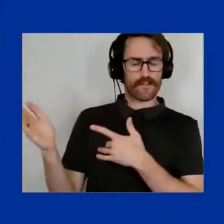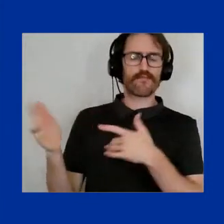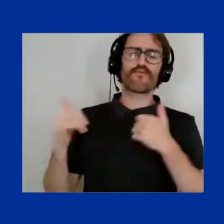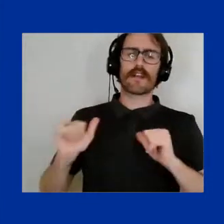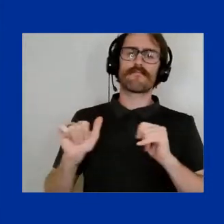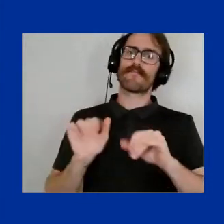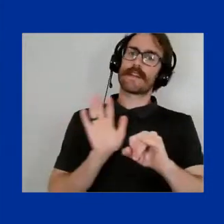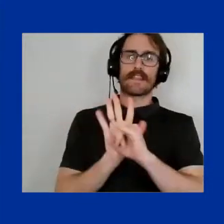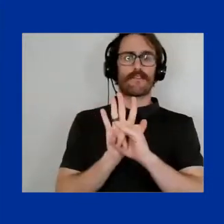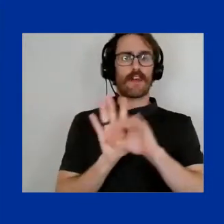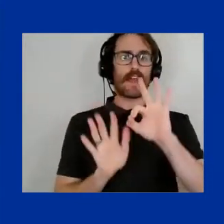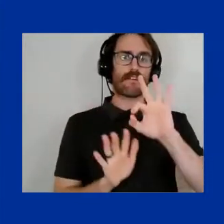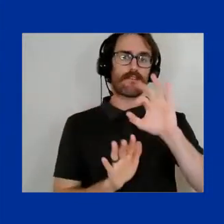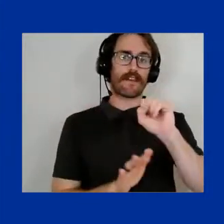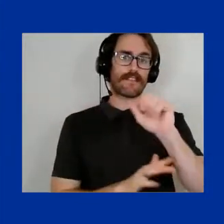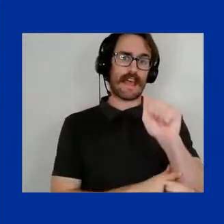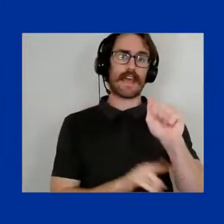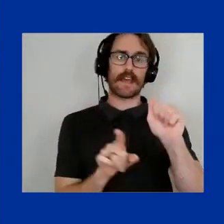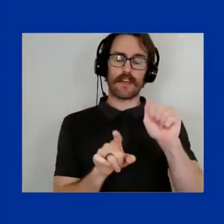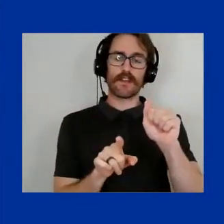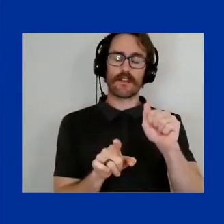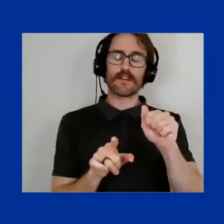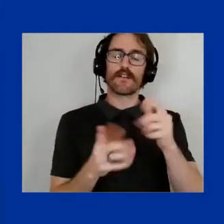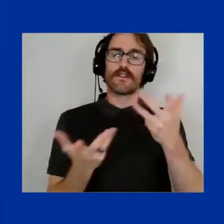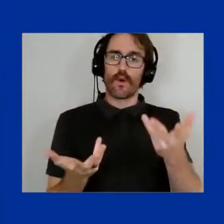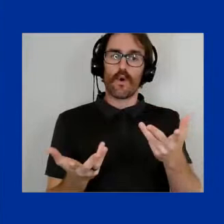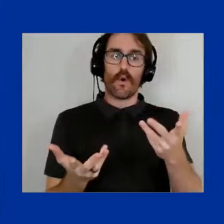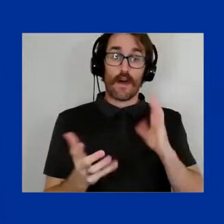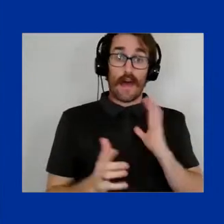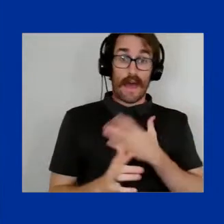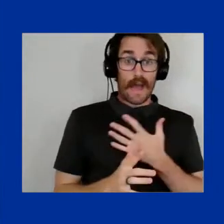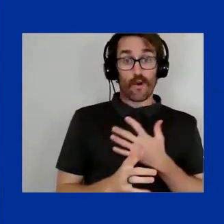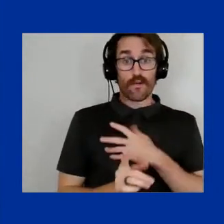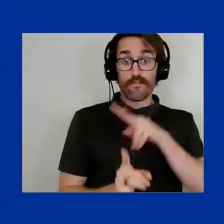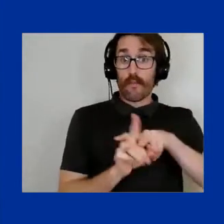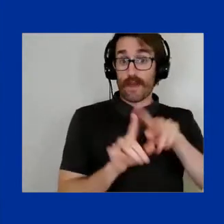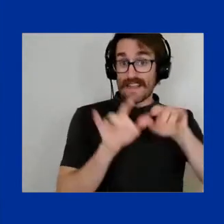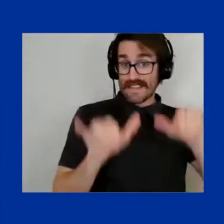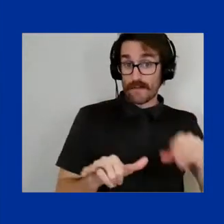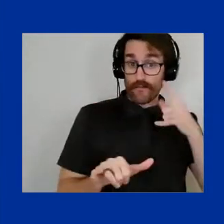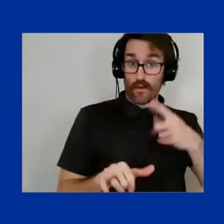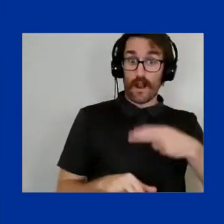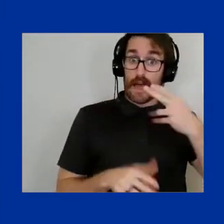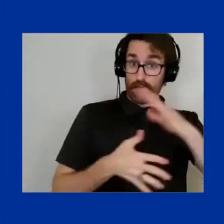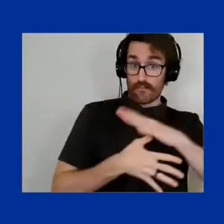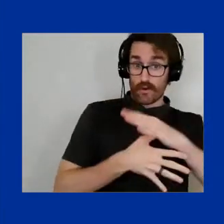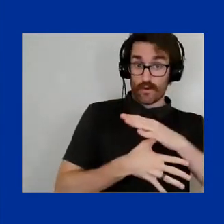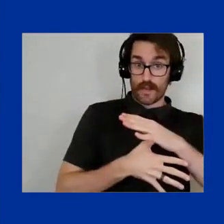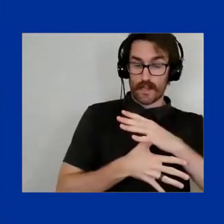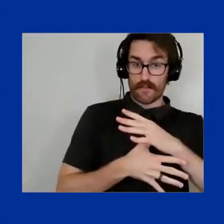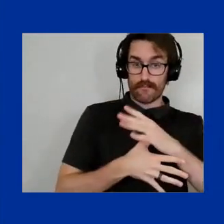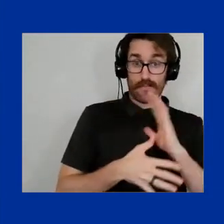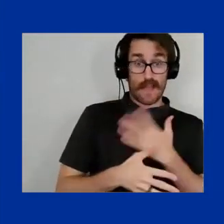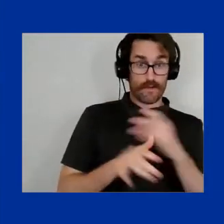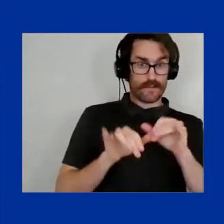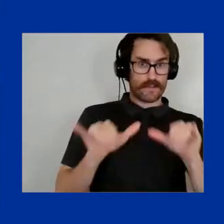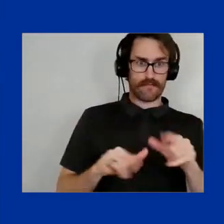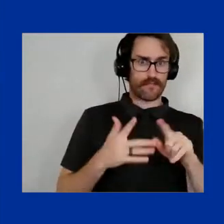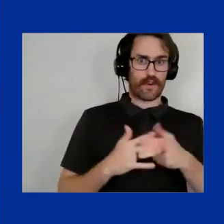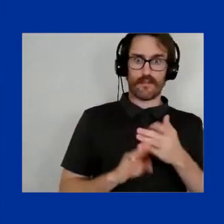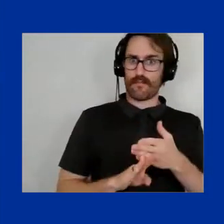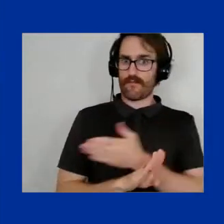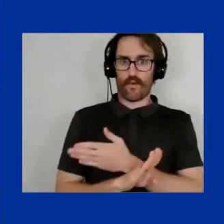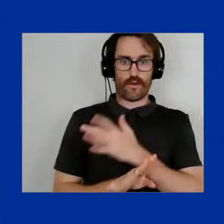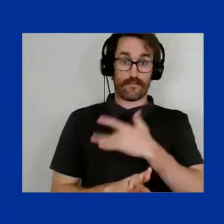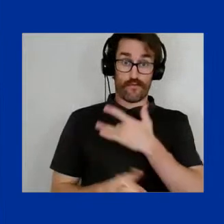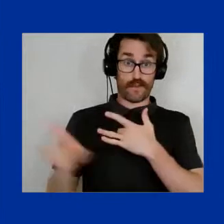the provincial booking system and our own work with our own booking system for the high priority neighborhoods, which we started even before the provincial booking system was